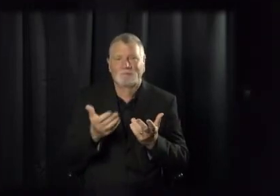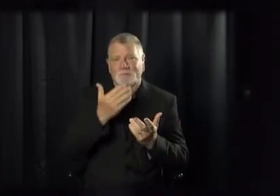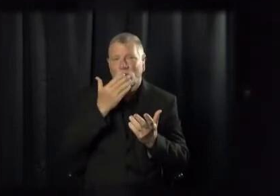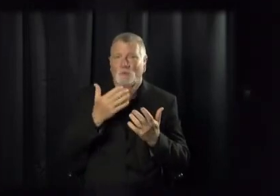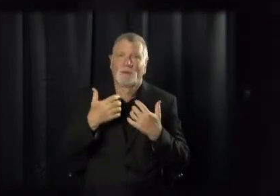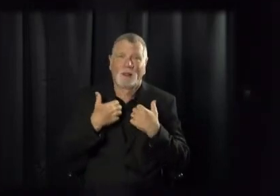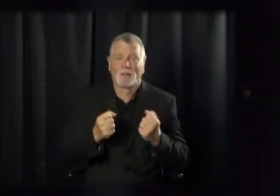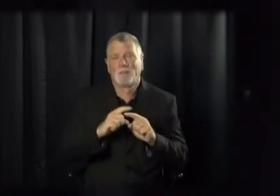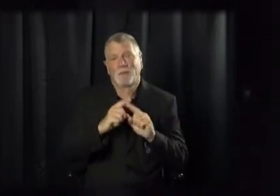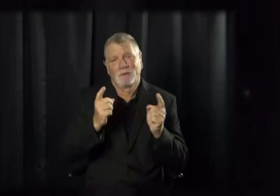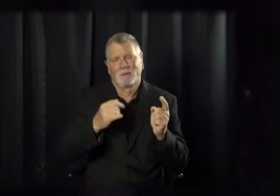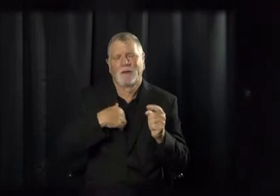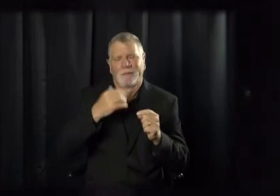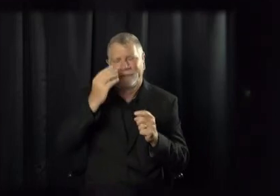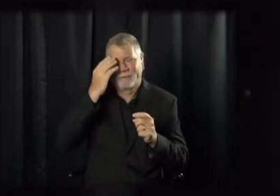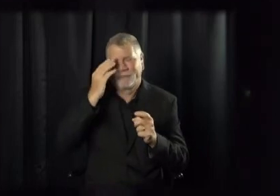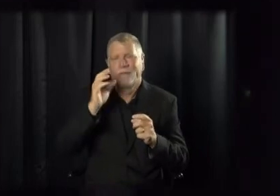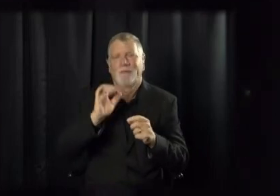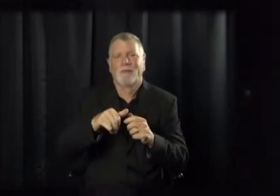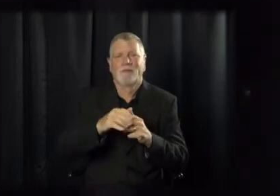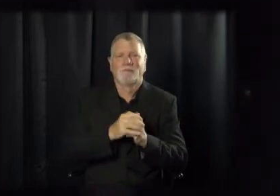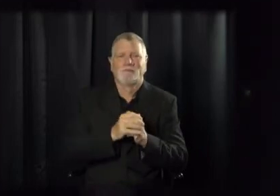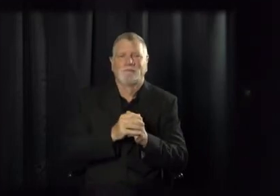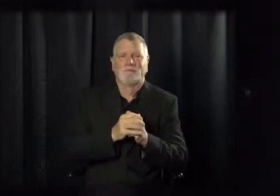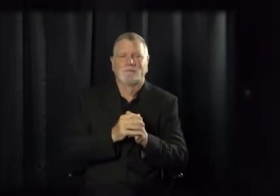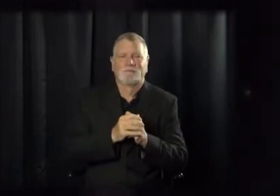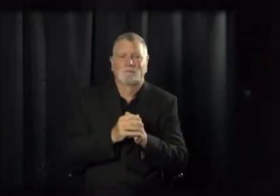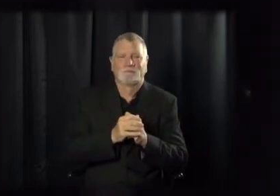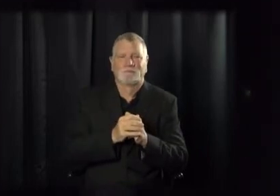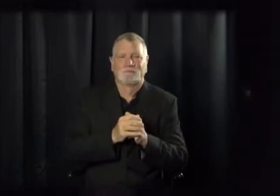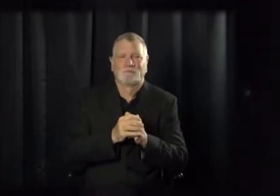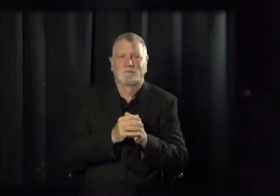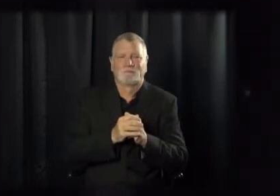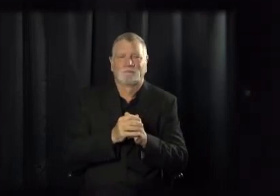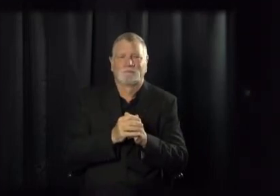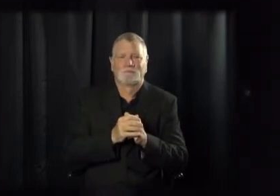good condition, but I know that the